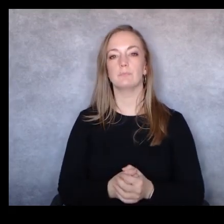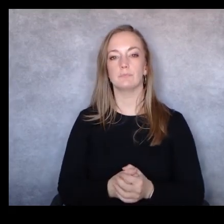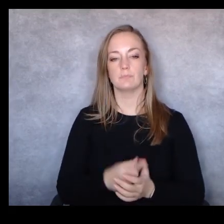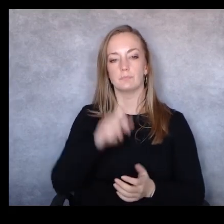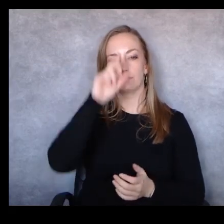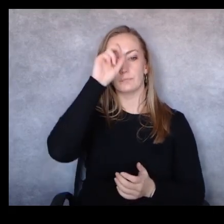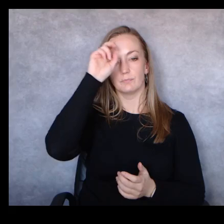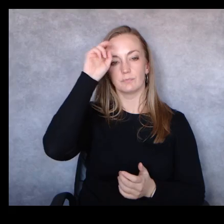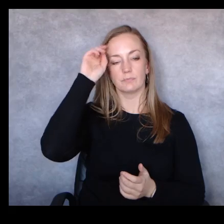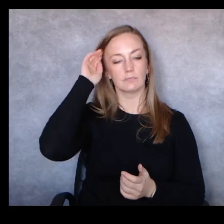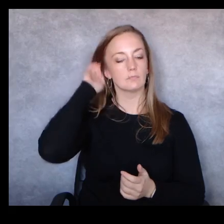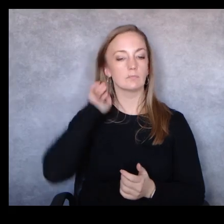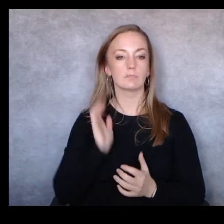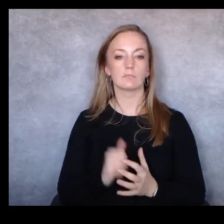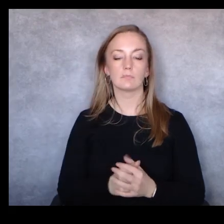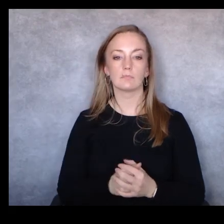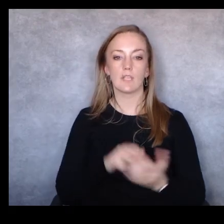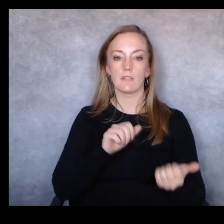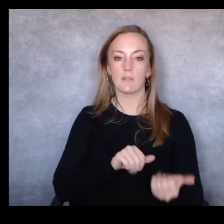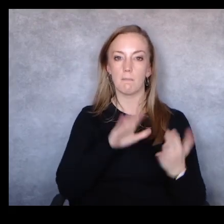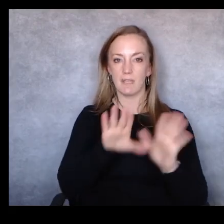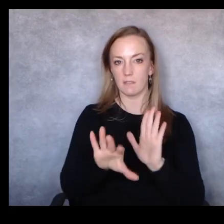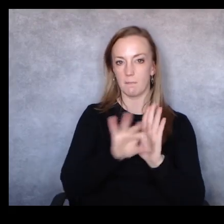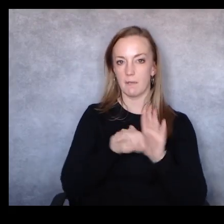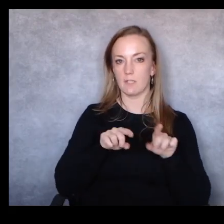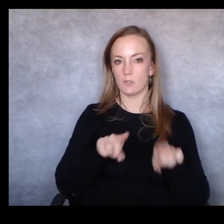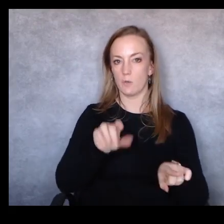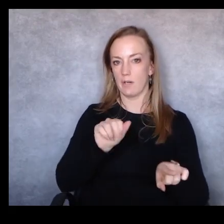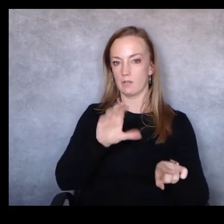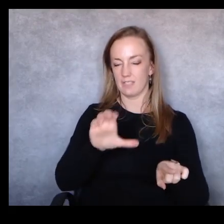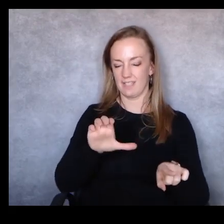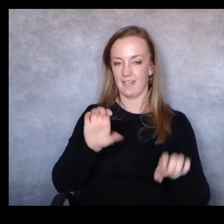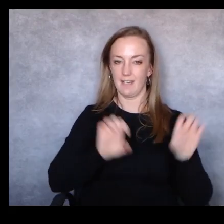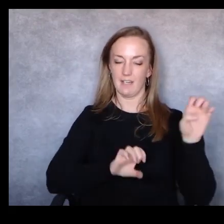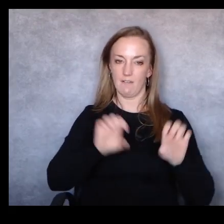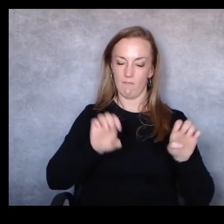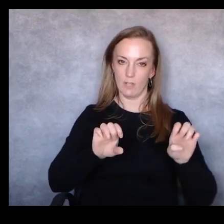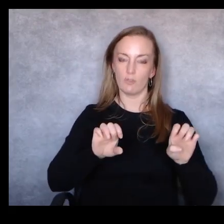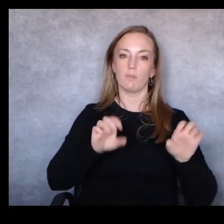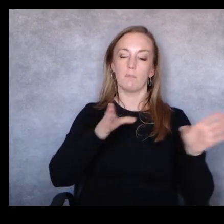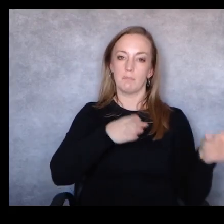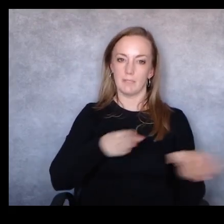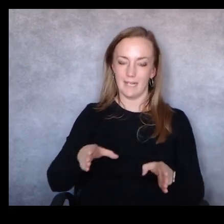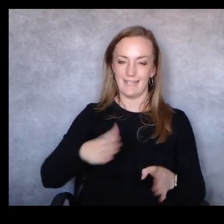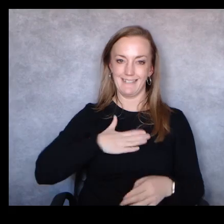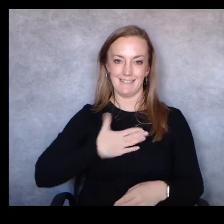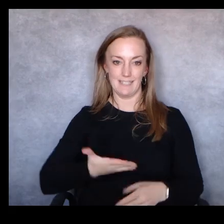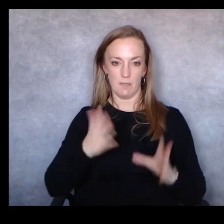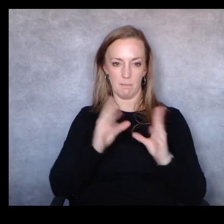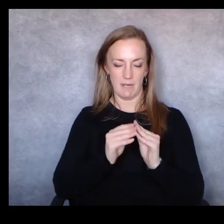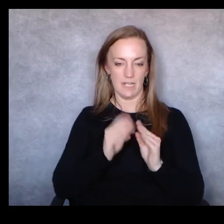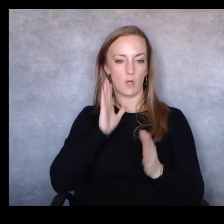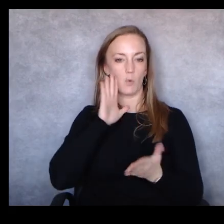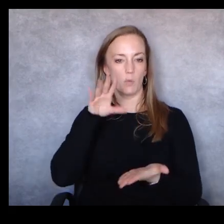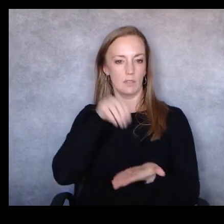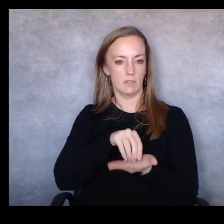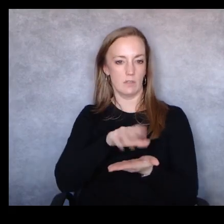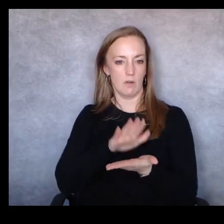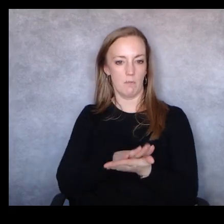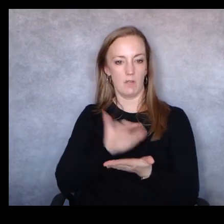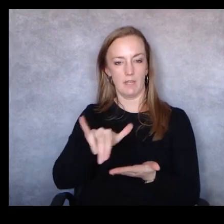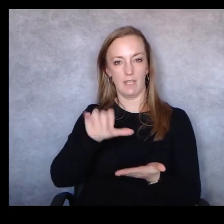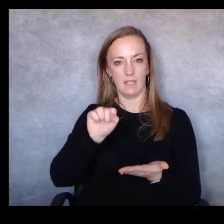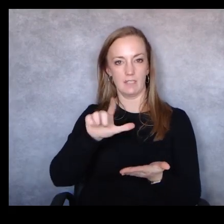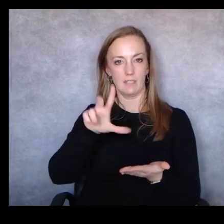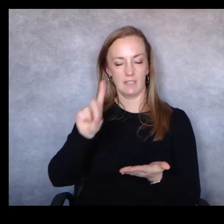The methods selected during the ARC evaluation, planning, and consent meeting will be documented on the SLD eligibility